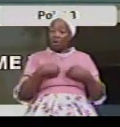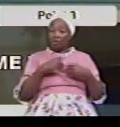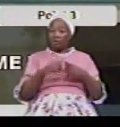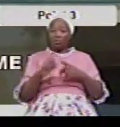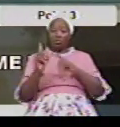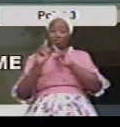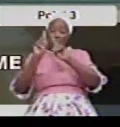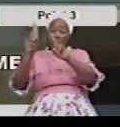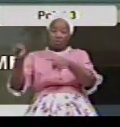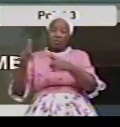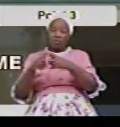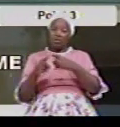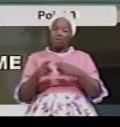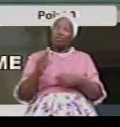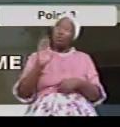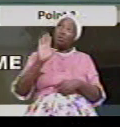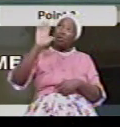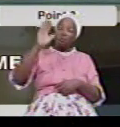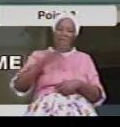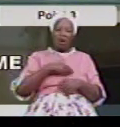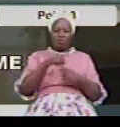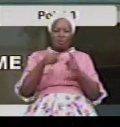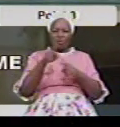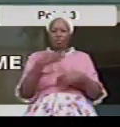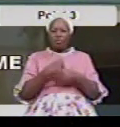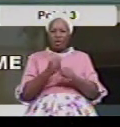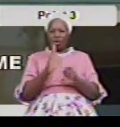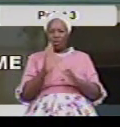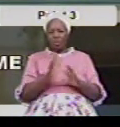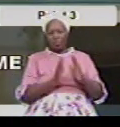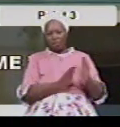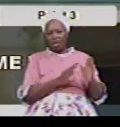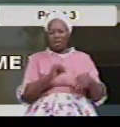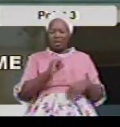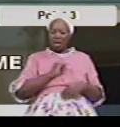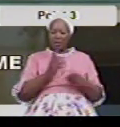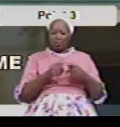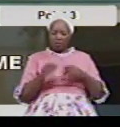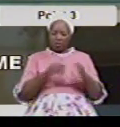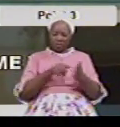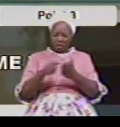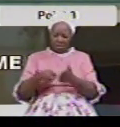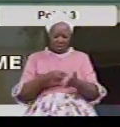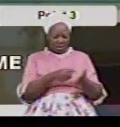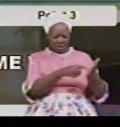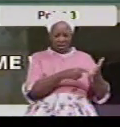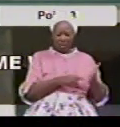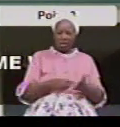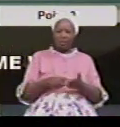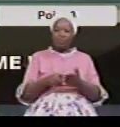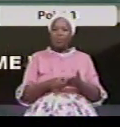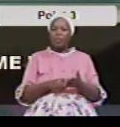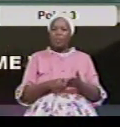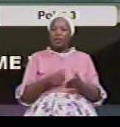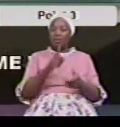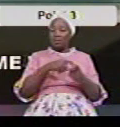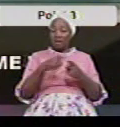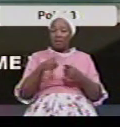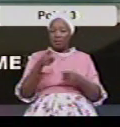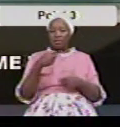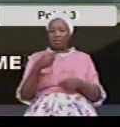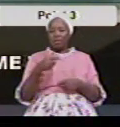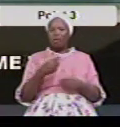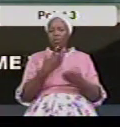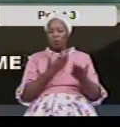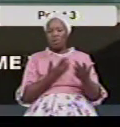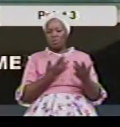him. And when you make your plans, I want to do this, I want to do this, I want to do this, then you say, hold on,